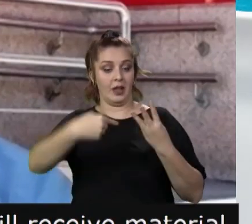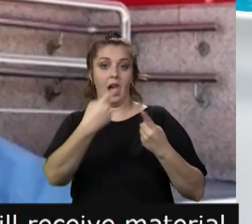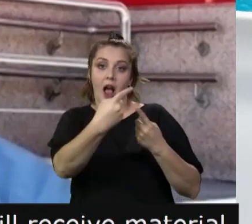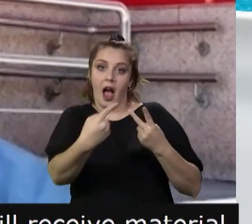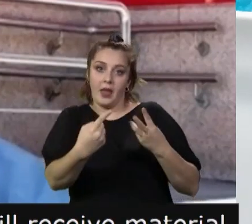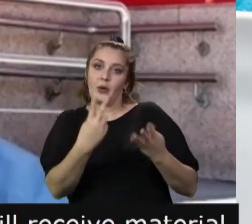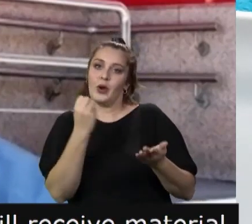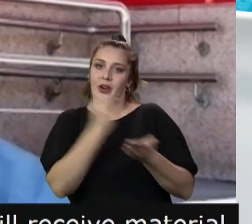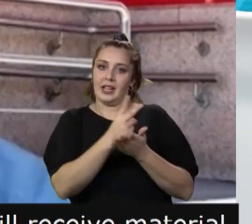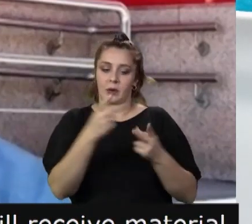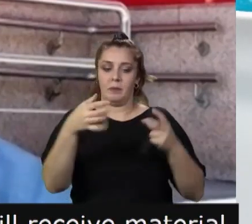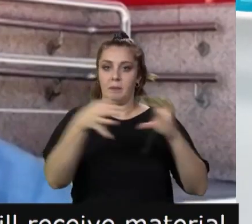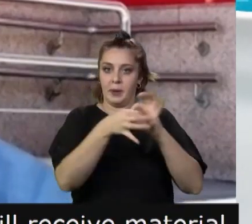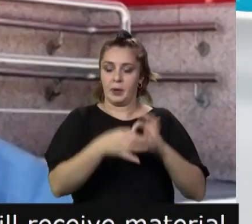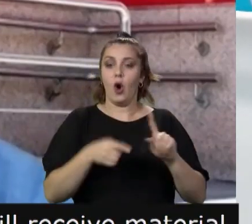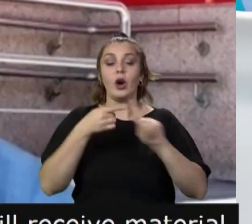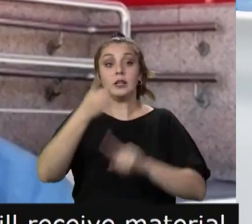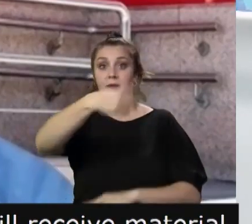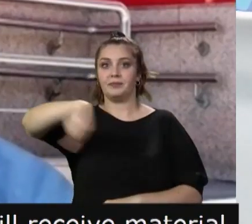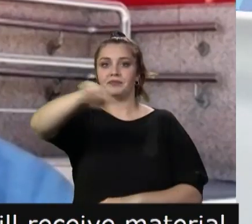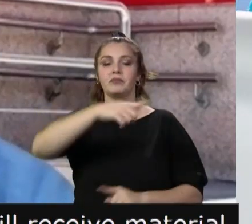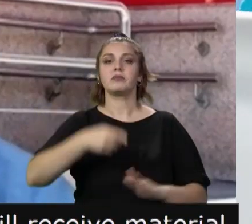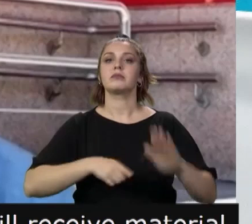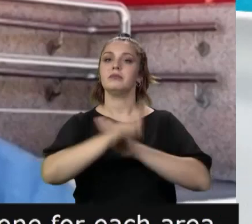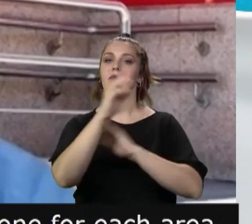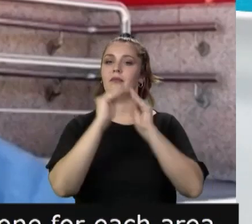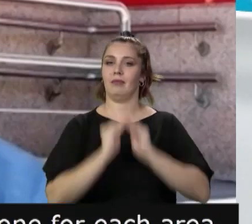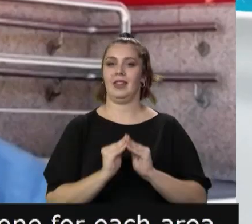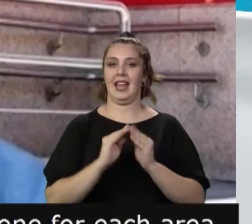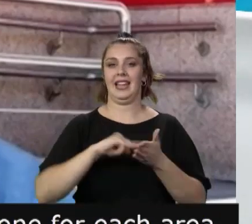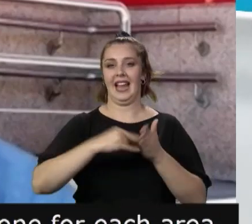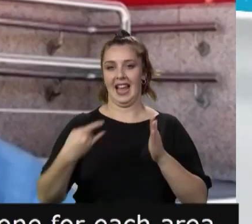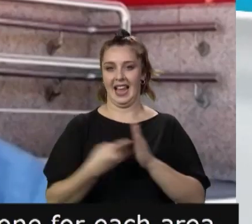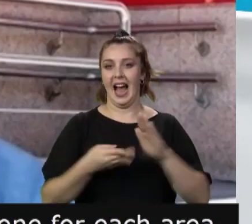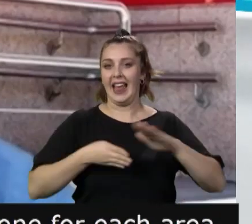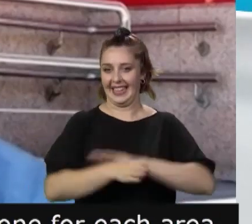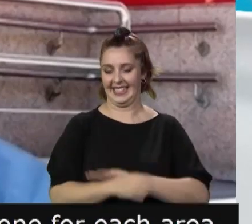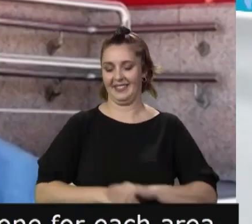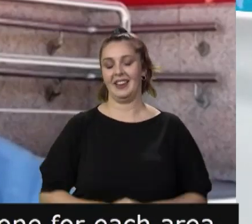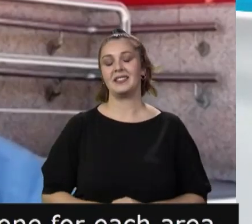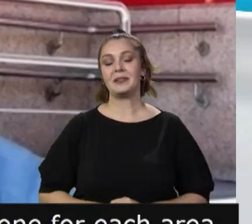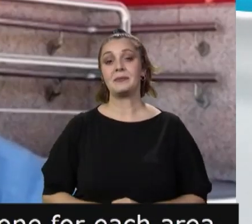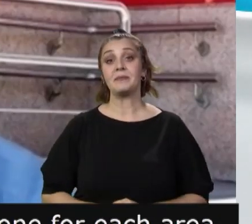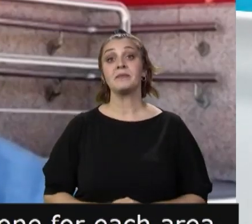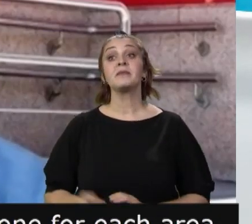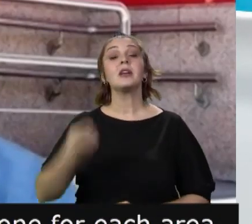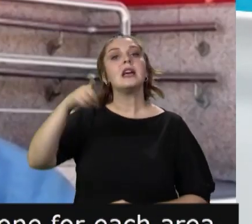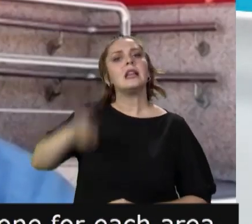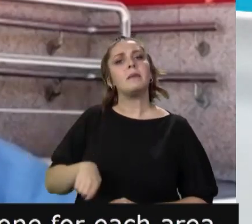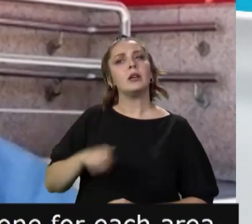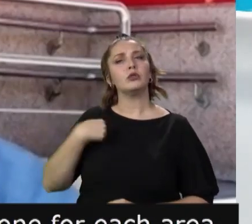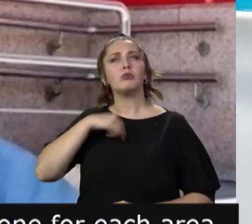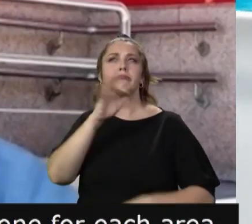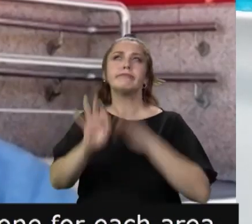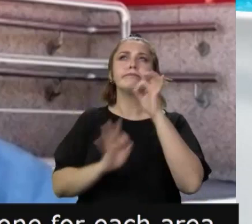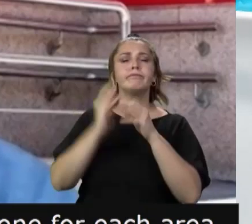one for each area of the project, so that they can develop accessible technologies. We're